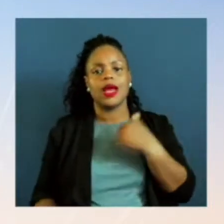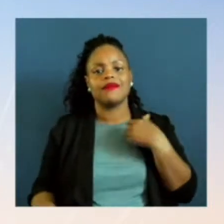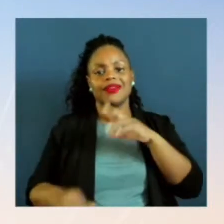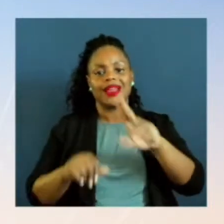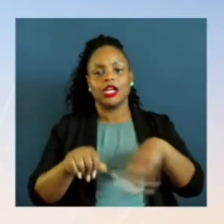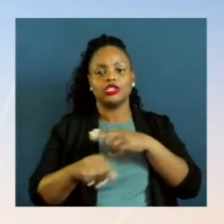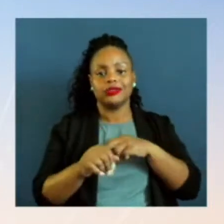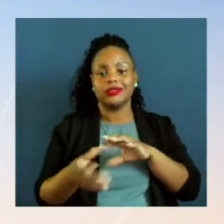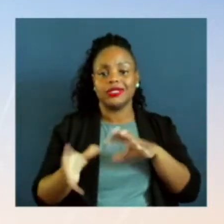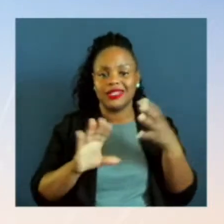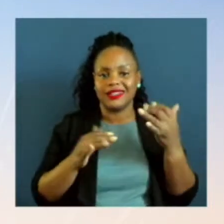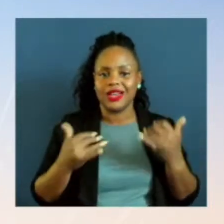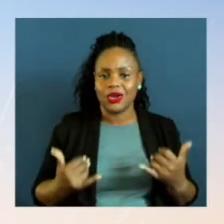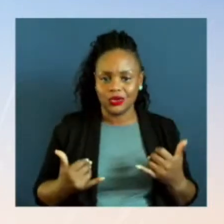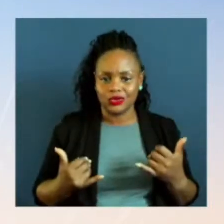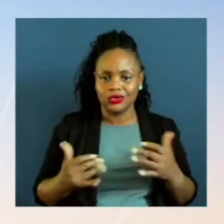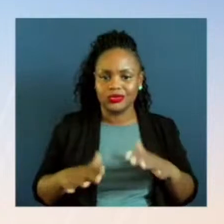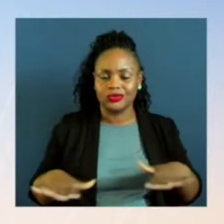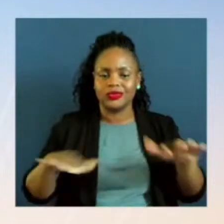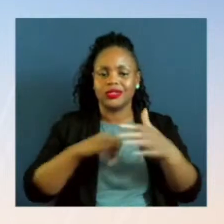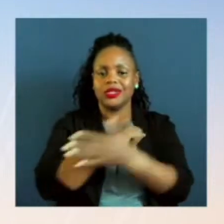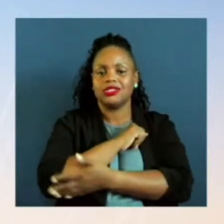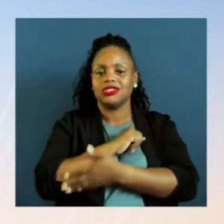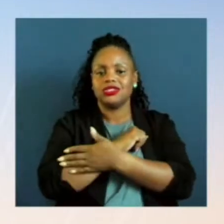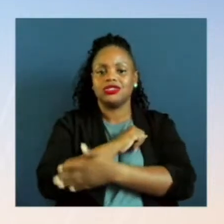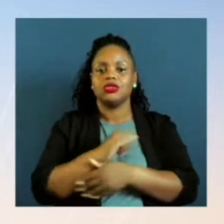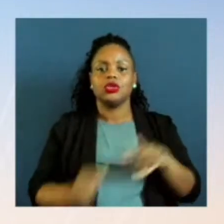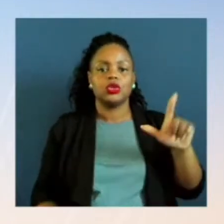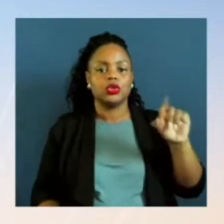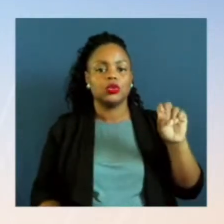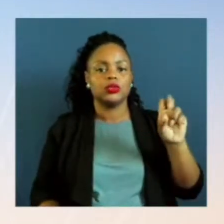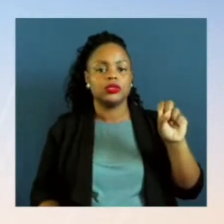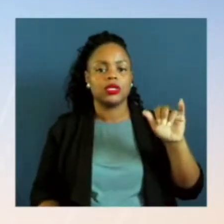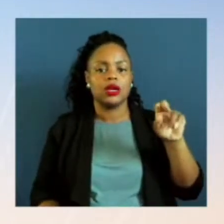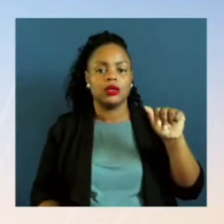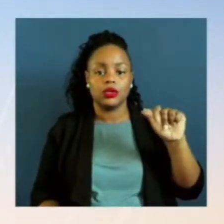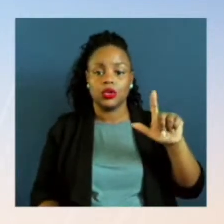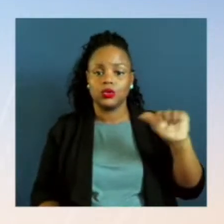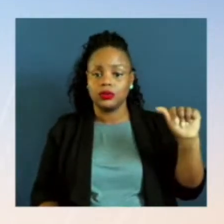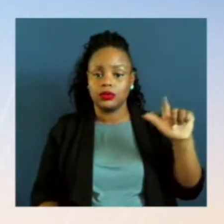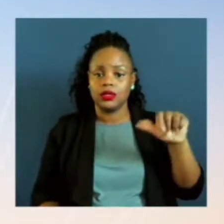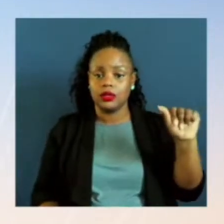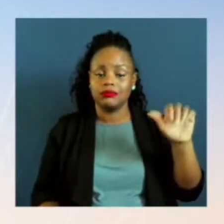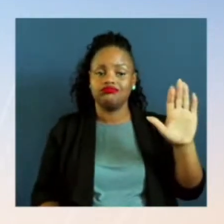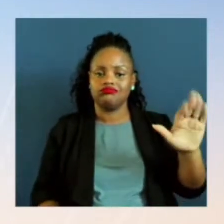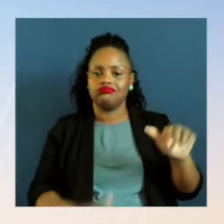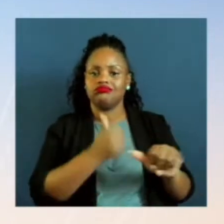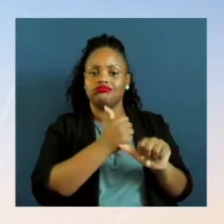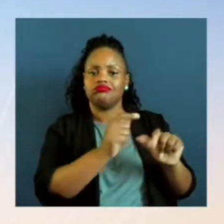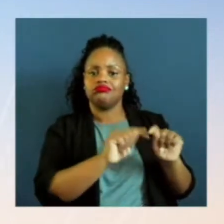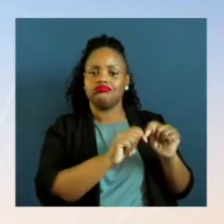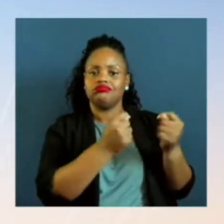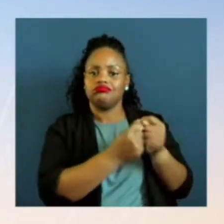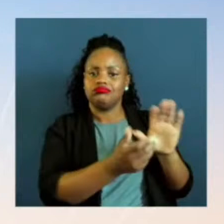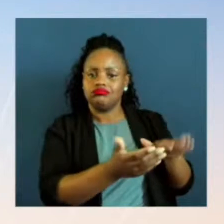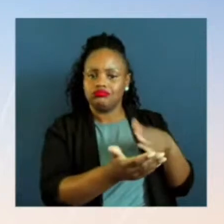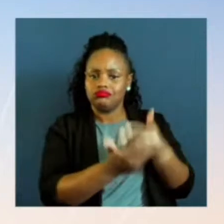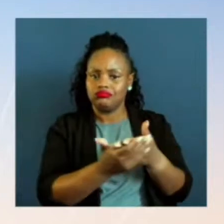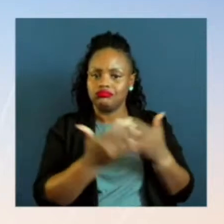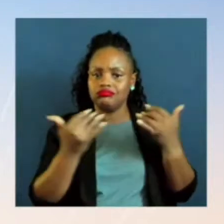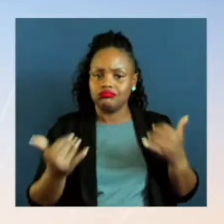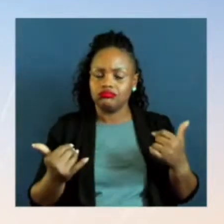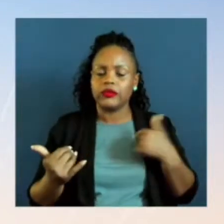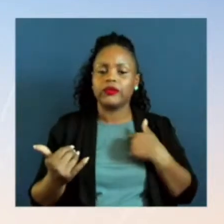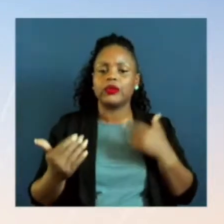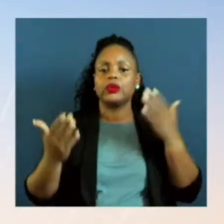things. In Louisiana, disaster survivor assistance teams arrived today to support cooling stations in the city of New Orleans and St. John the Baptist